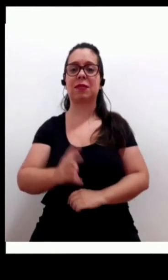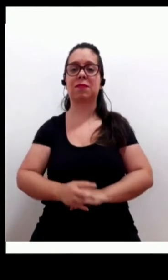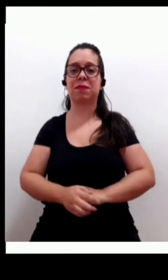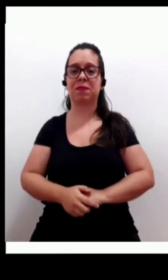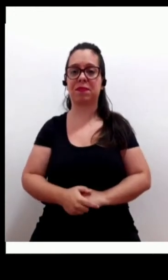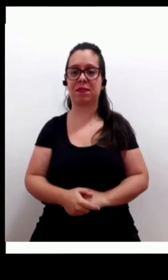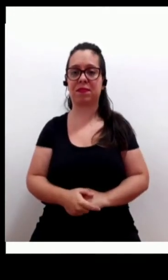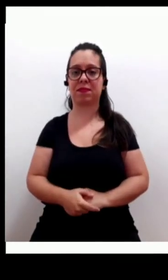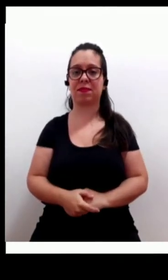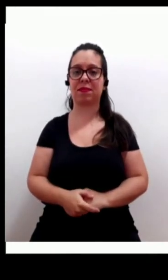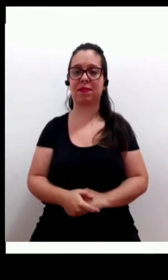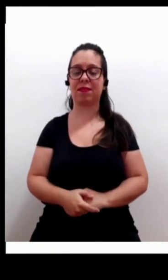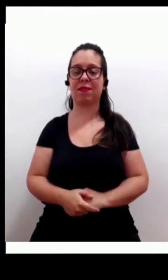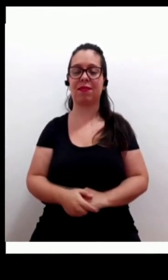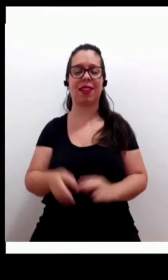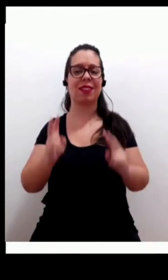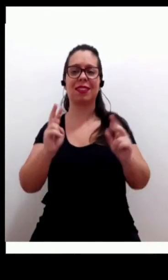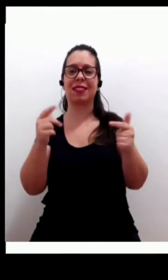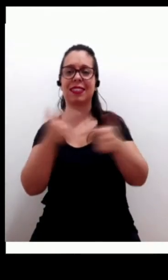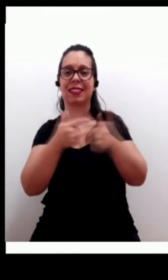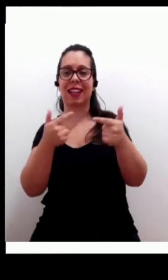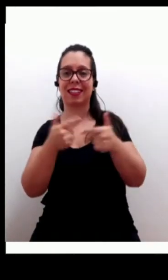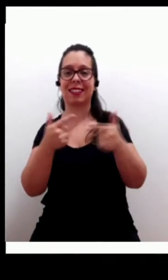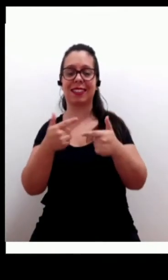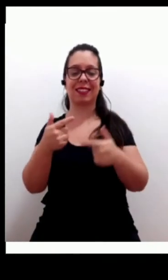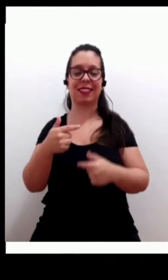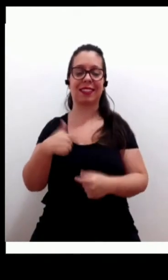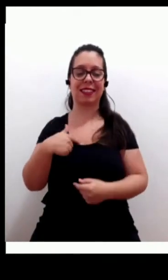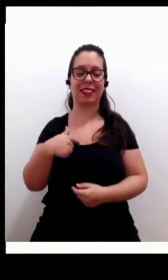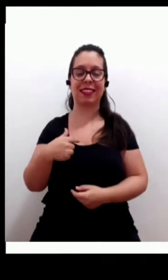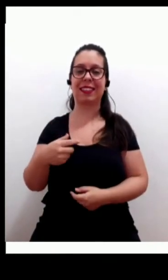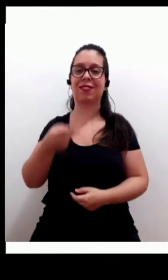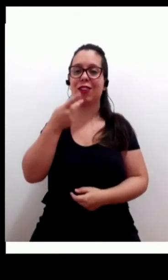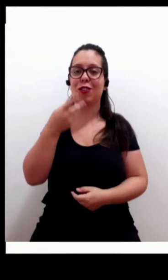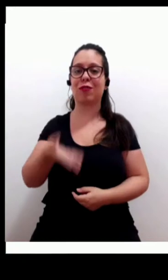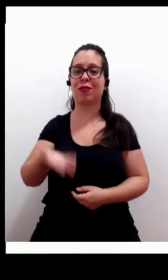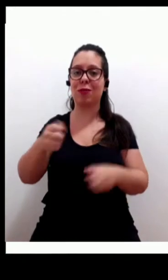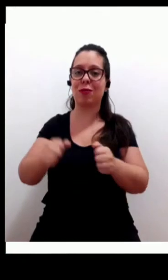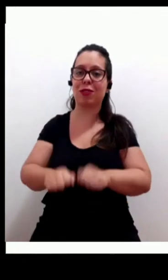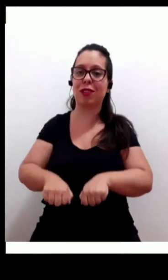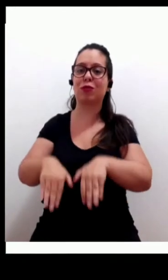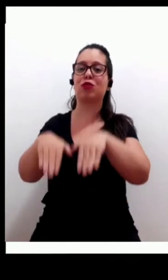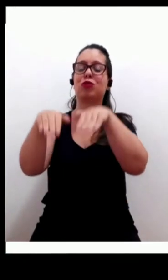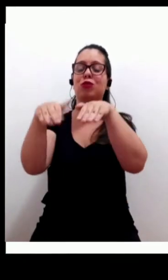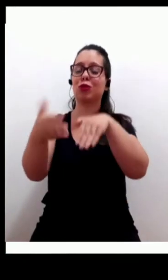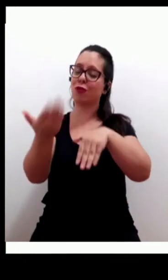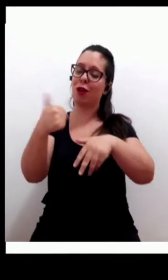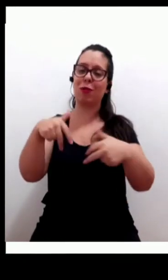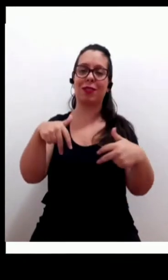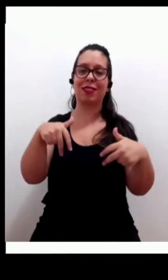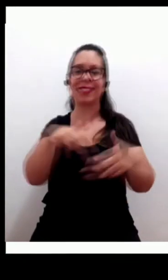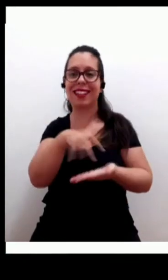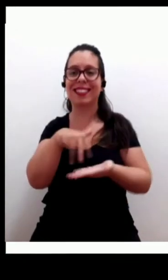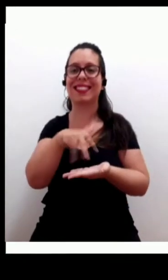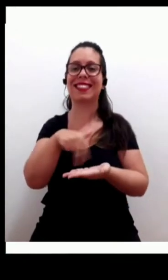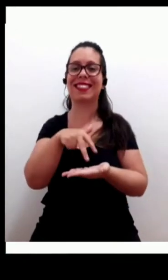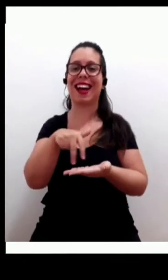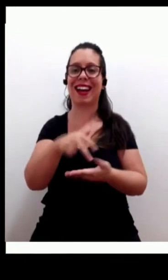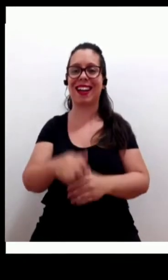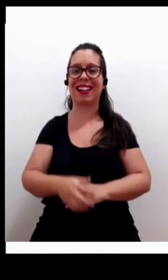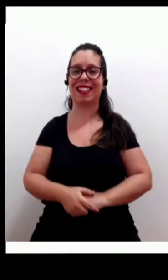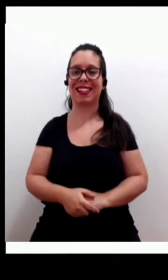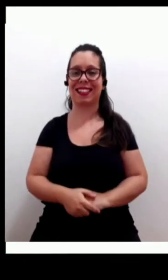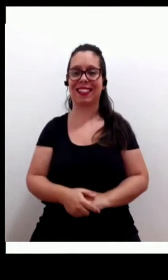We had a good laugh before the fellas come in, where the girls would get up together and dance. And then it's a person. If you're right, you're